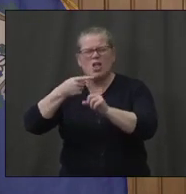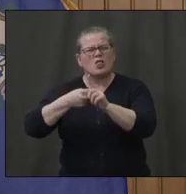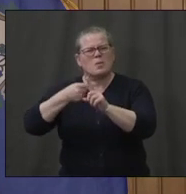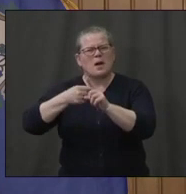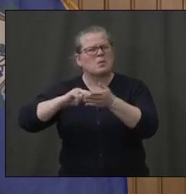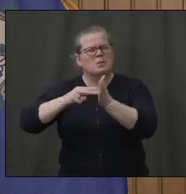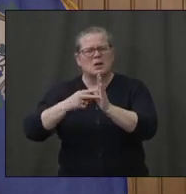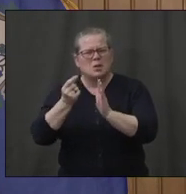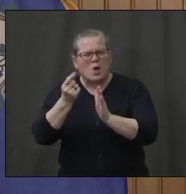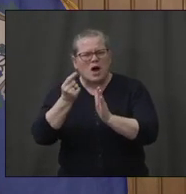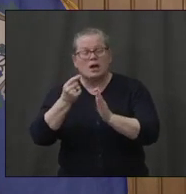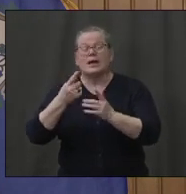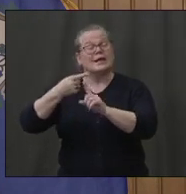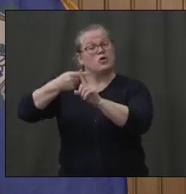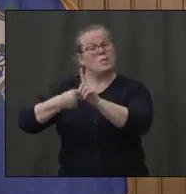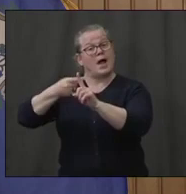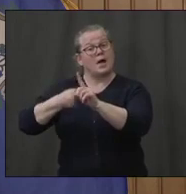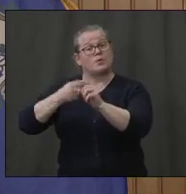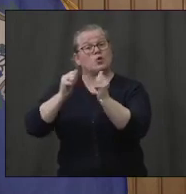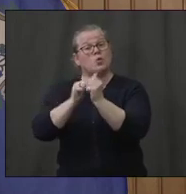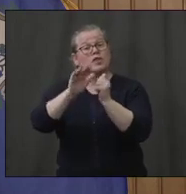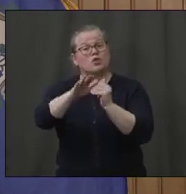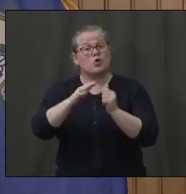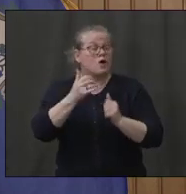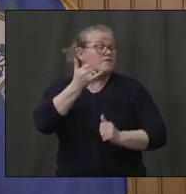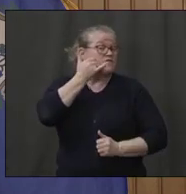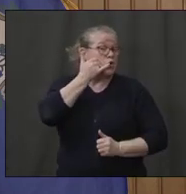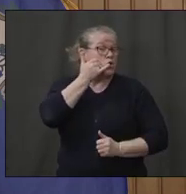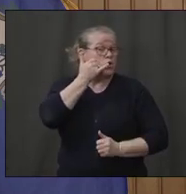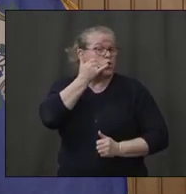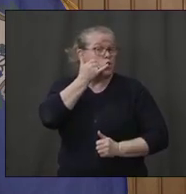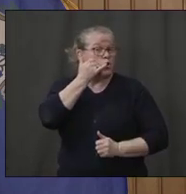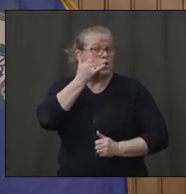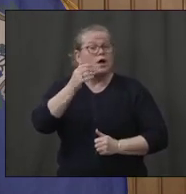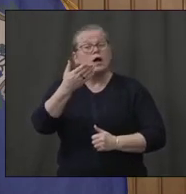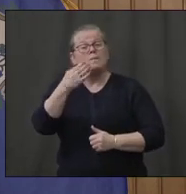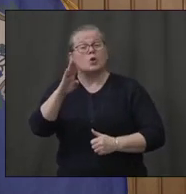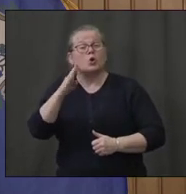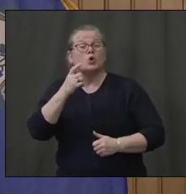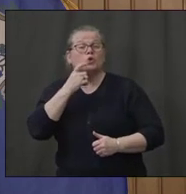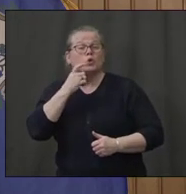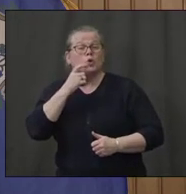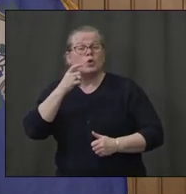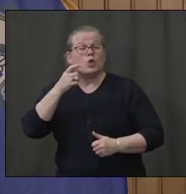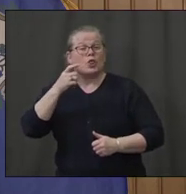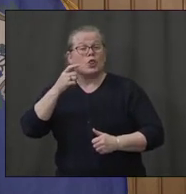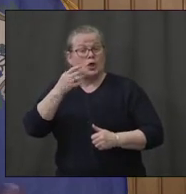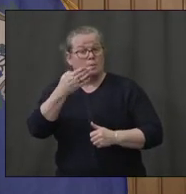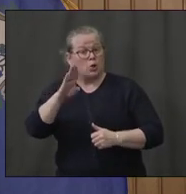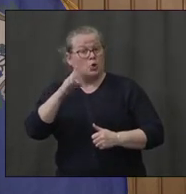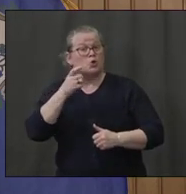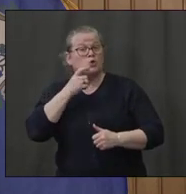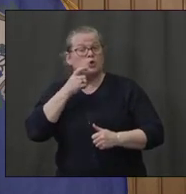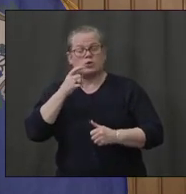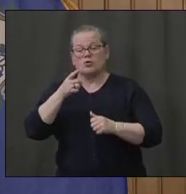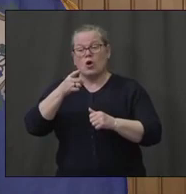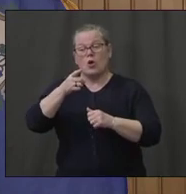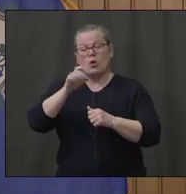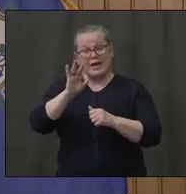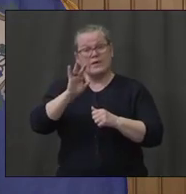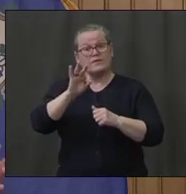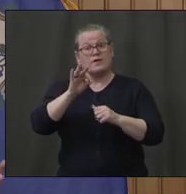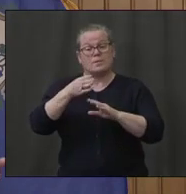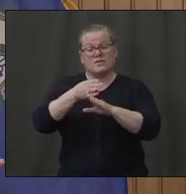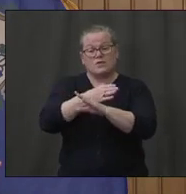your iPhone. So the moment you take your temperature, before you go to work, before you go to electric boat, before you go to that